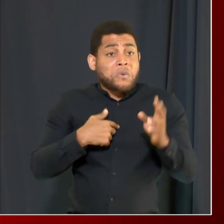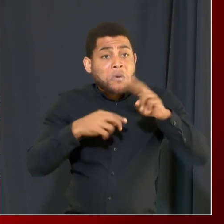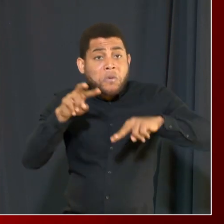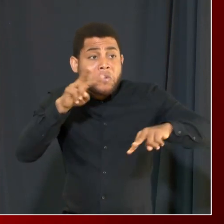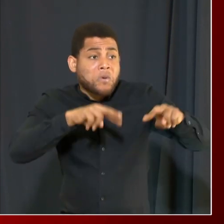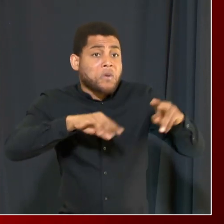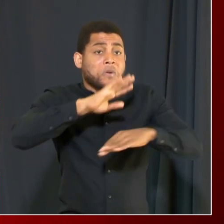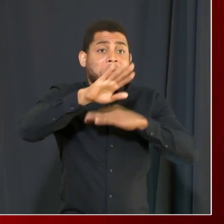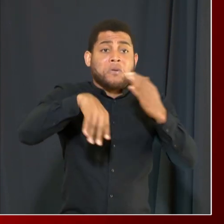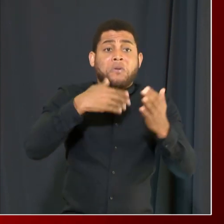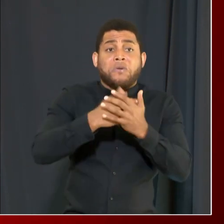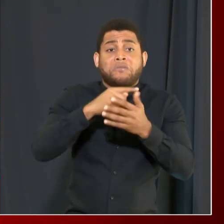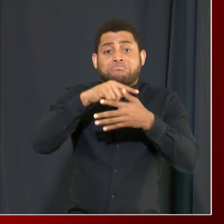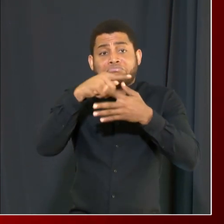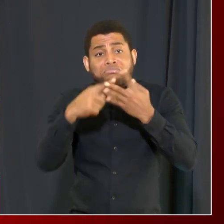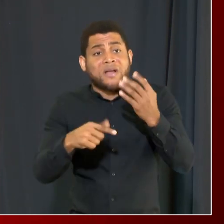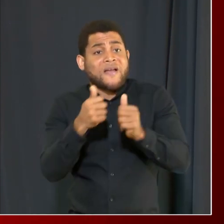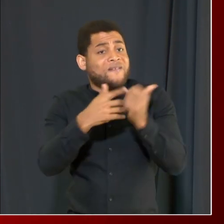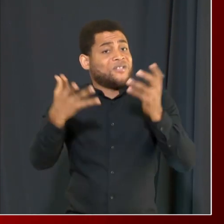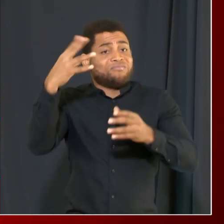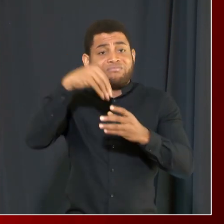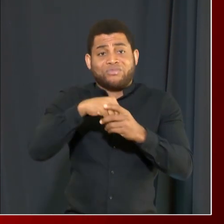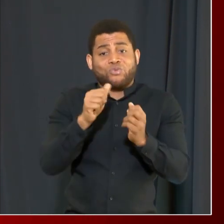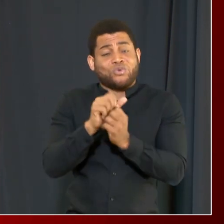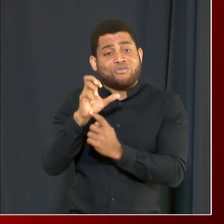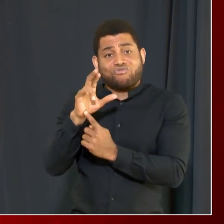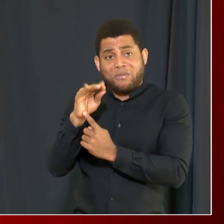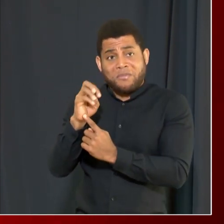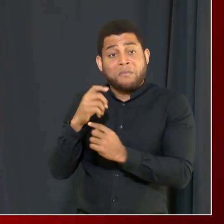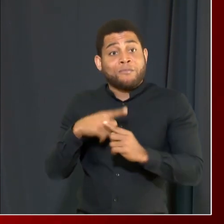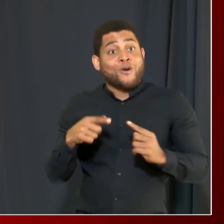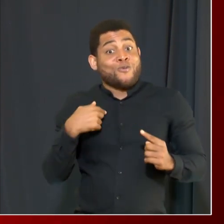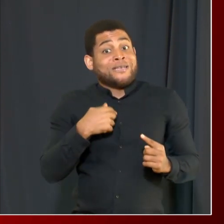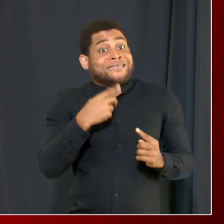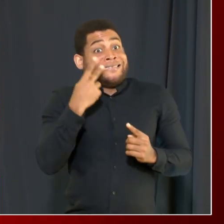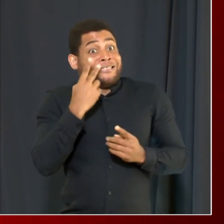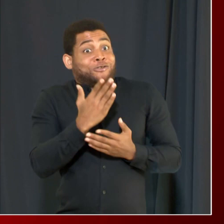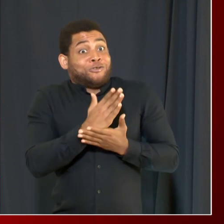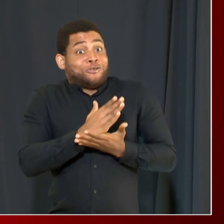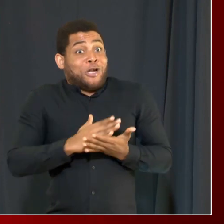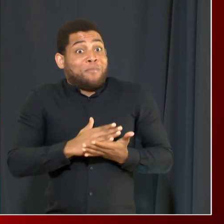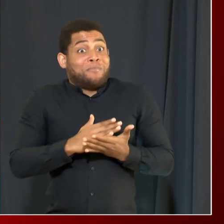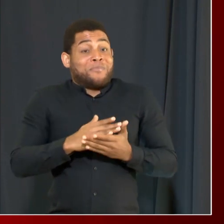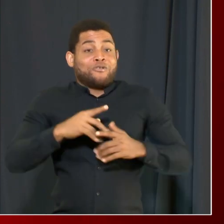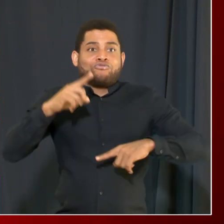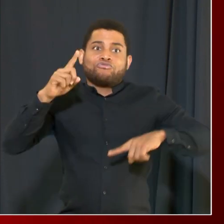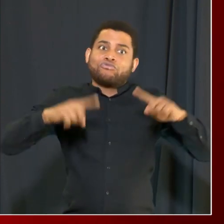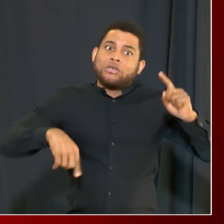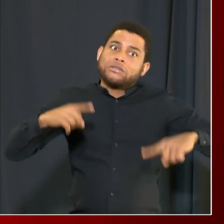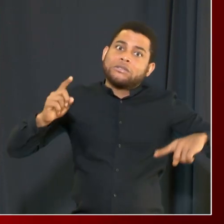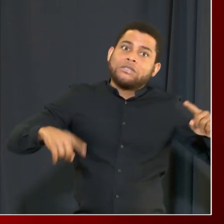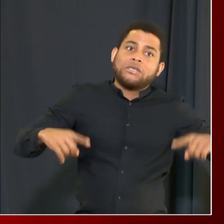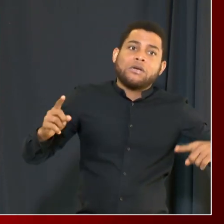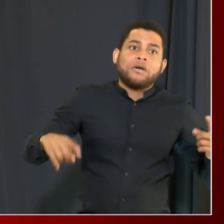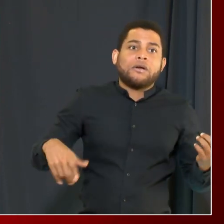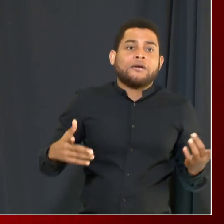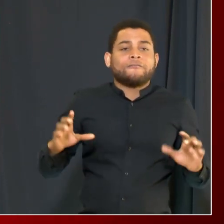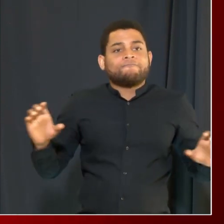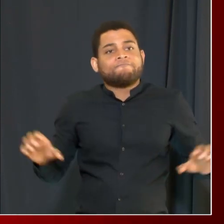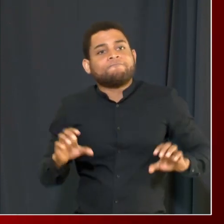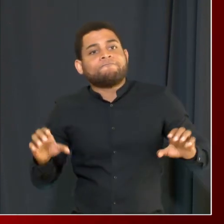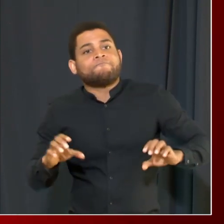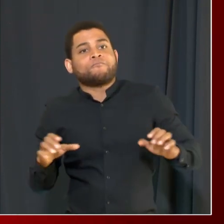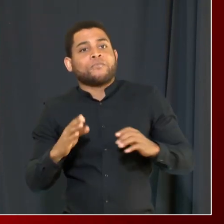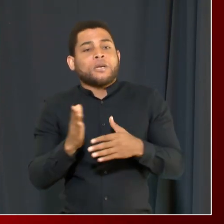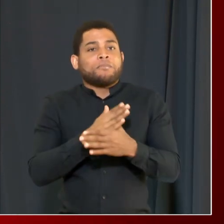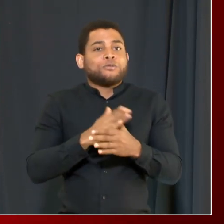most concerning to us is these random acts between either known individuals or